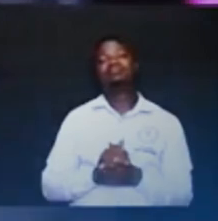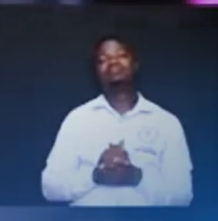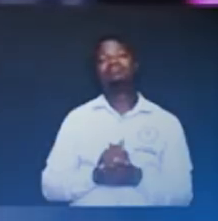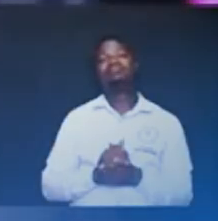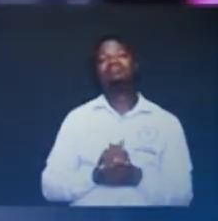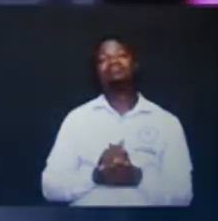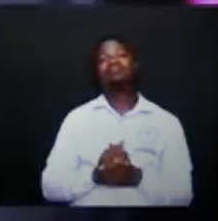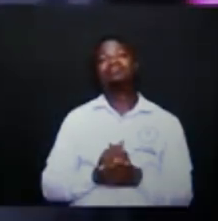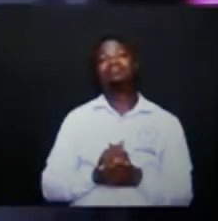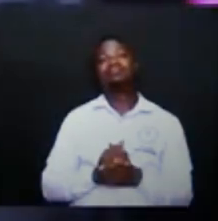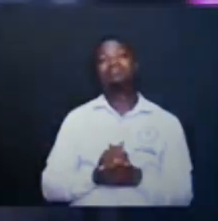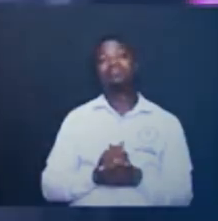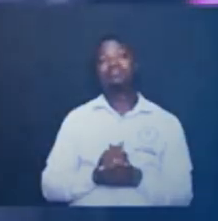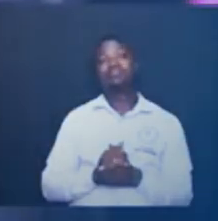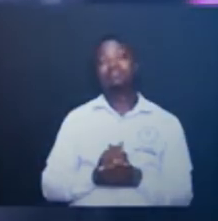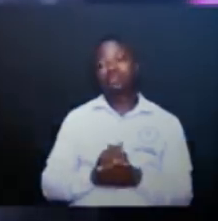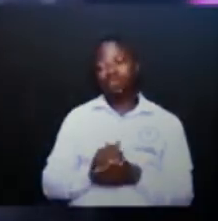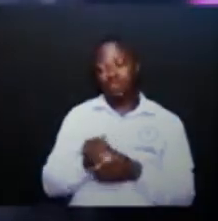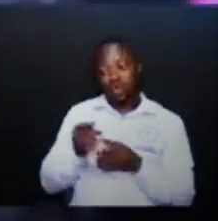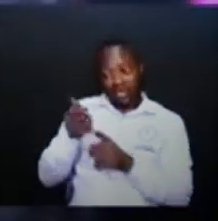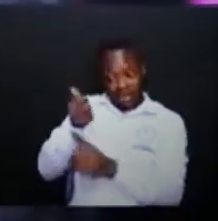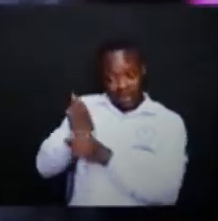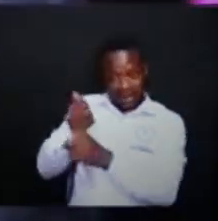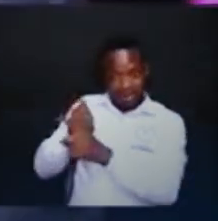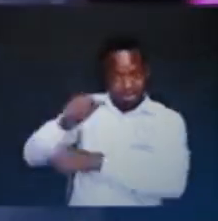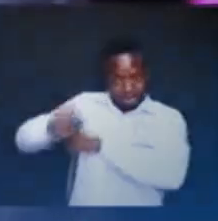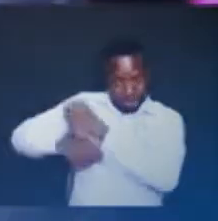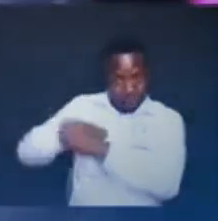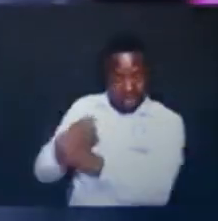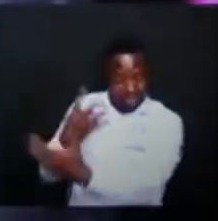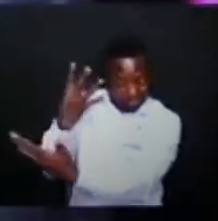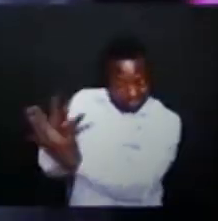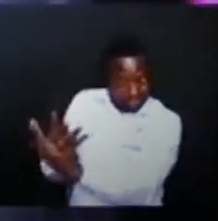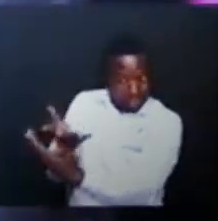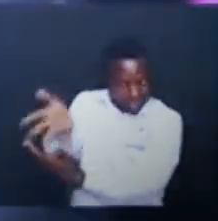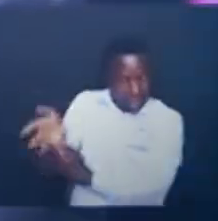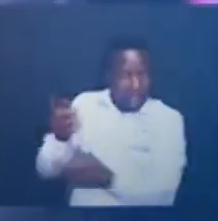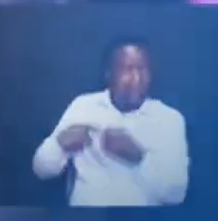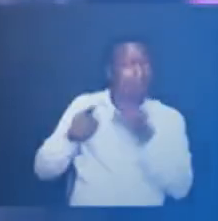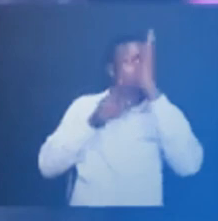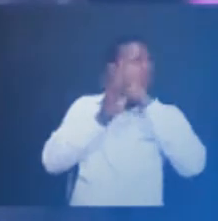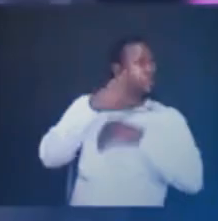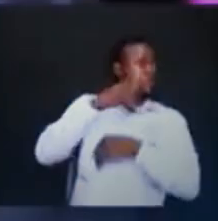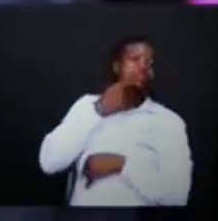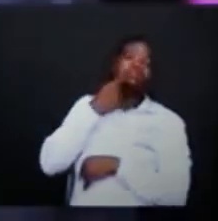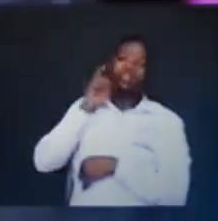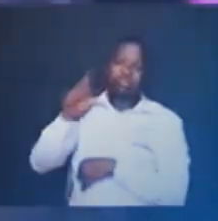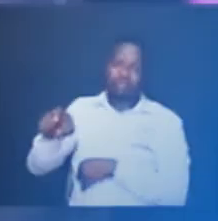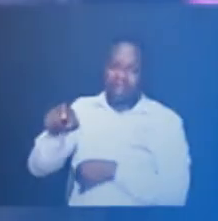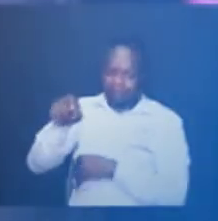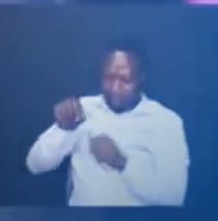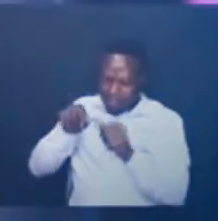in the land of their captivity, say, increase in number there. Do not